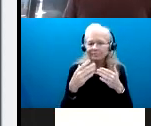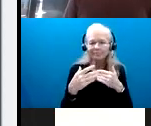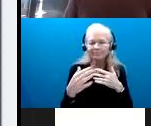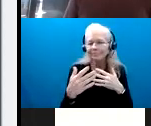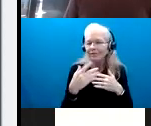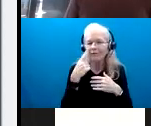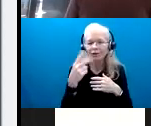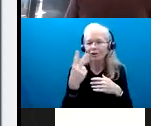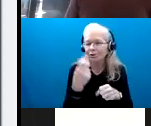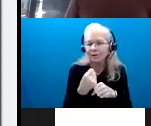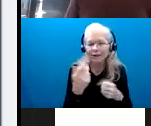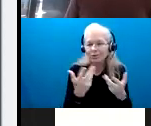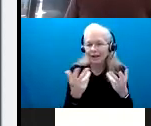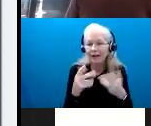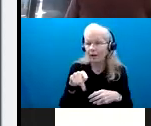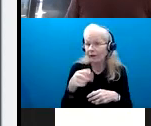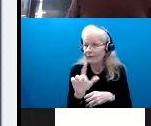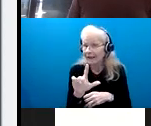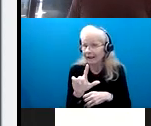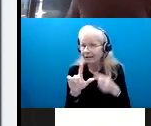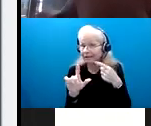Good, Phil. All right, go ahead.